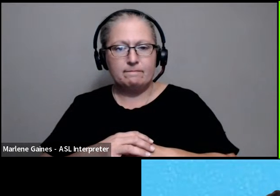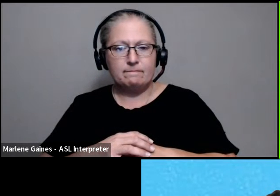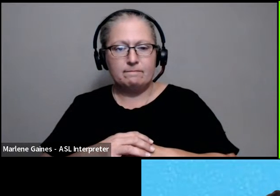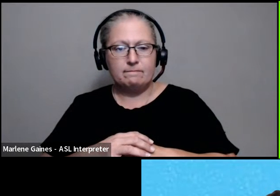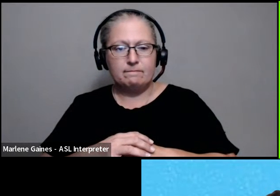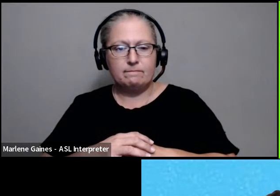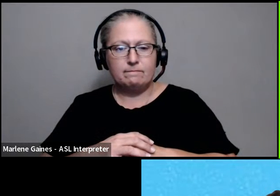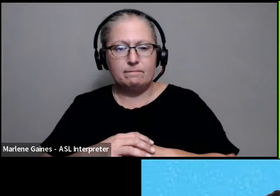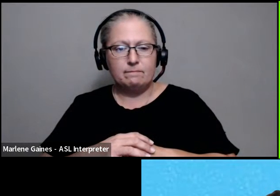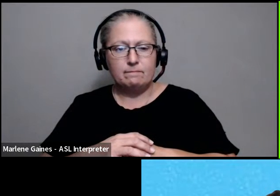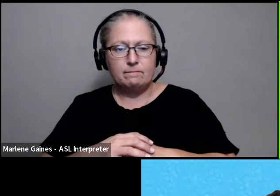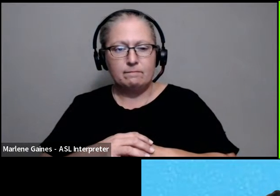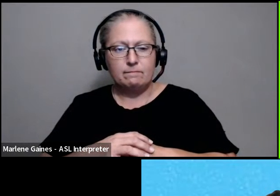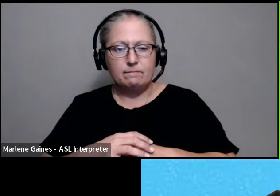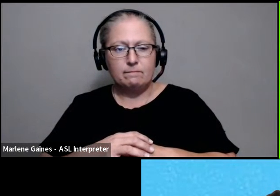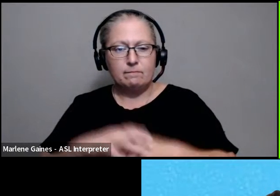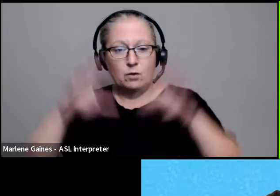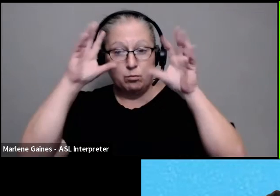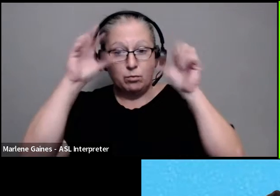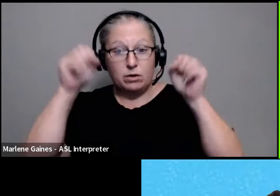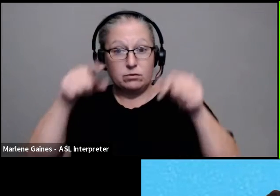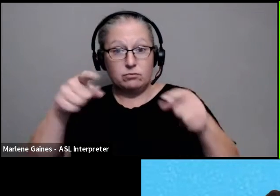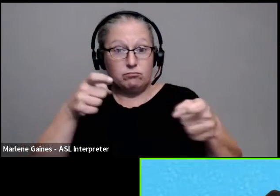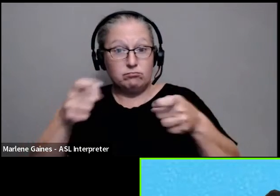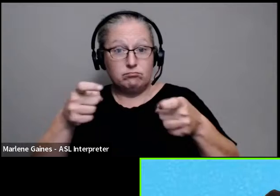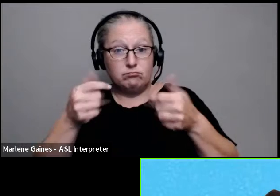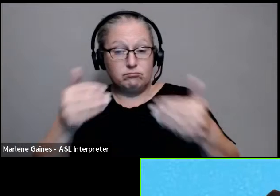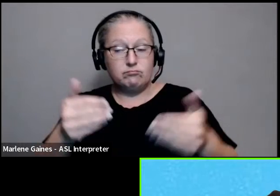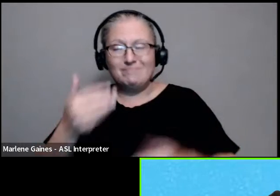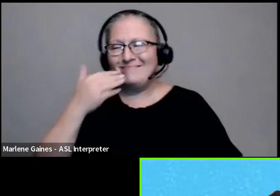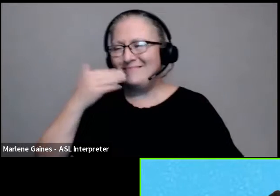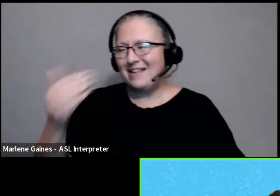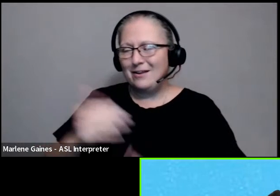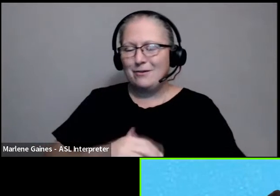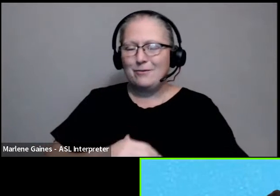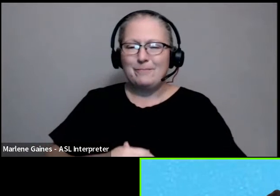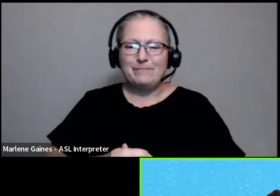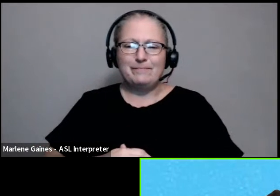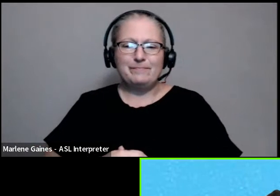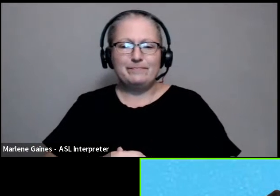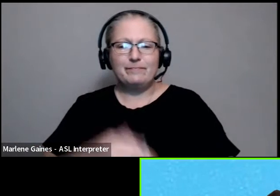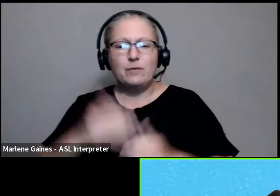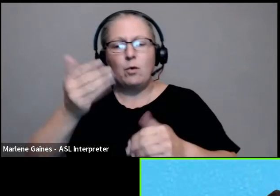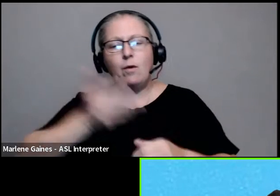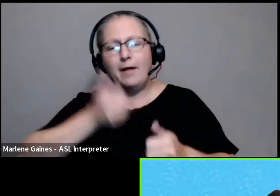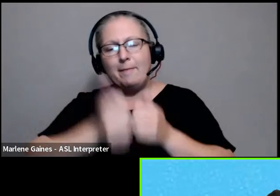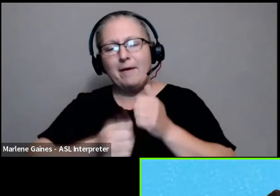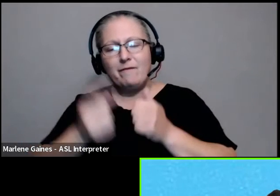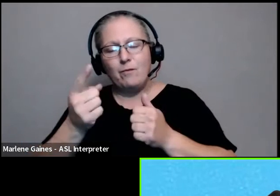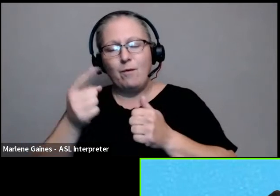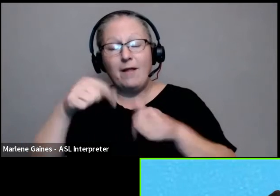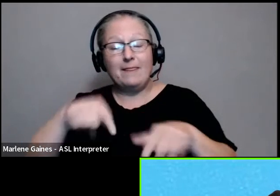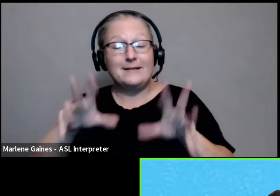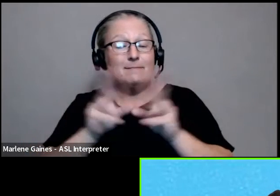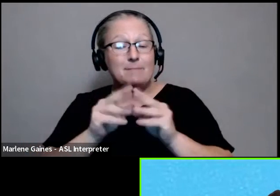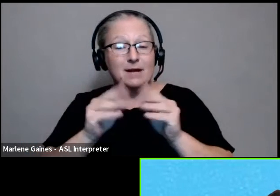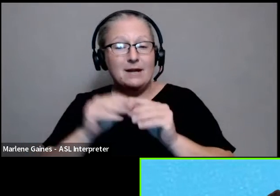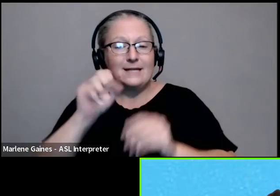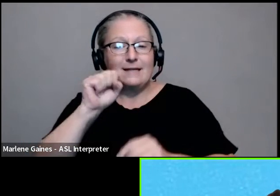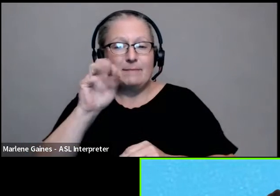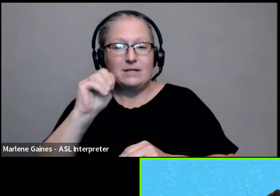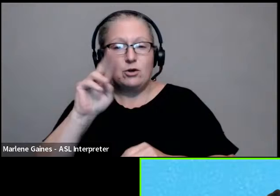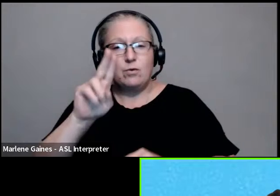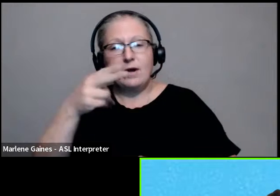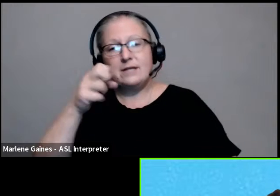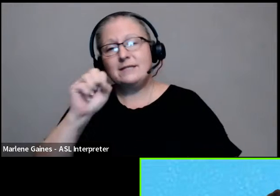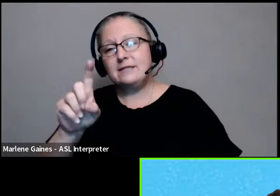Trustee, the president, you're in charge. Thank you. All right, welcome everybody. This is the meeting of the San Mateo Union